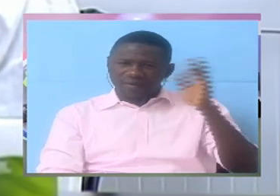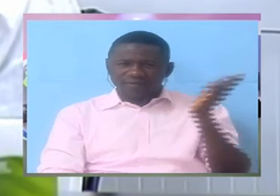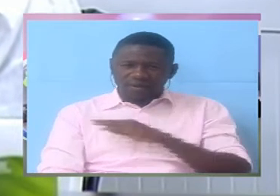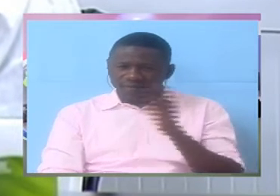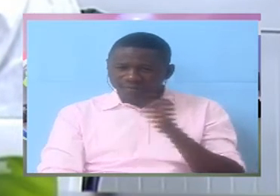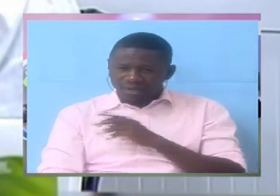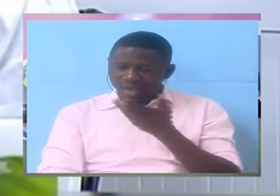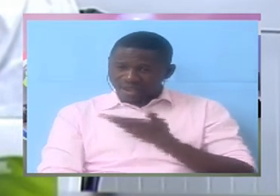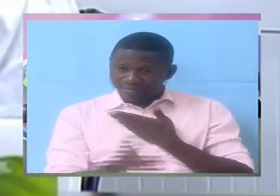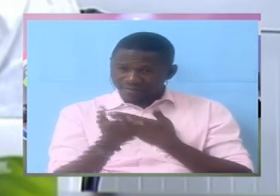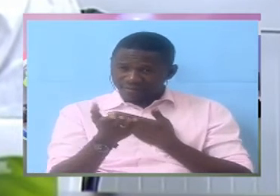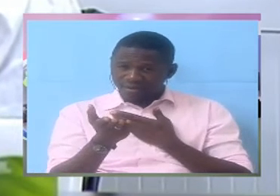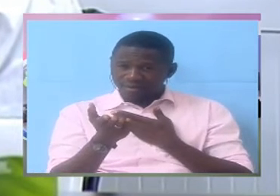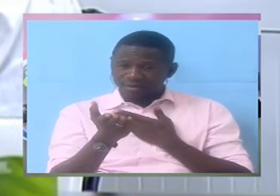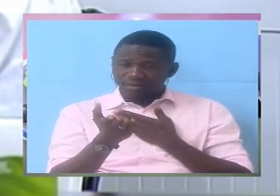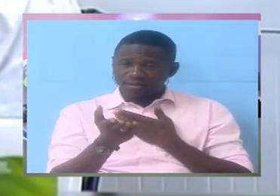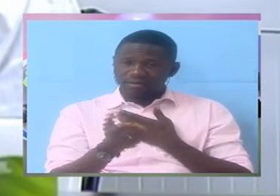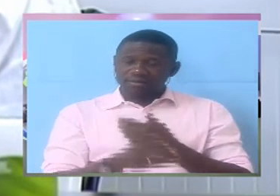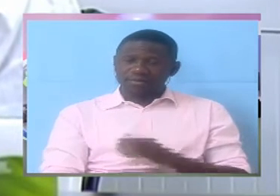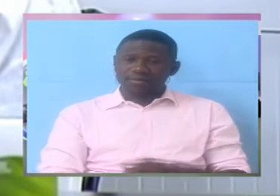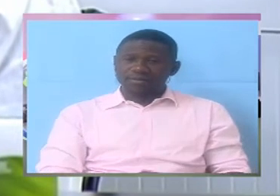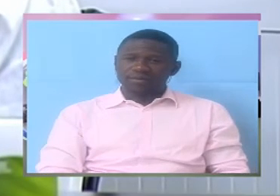Was he lying?